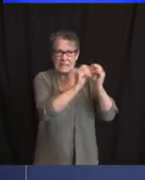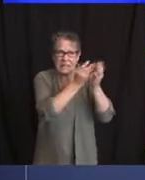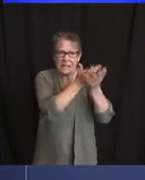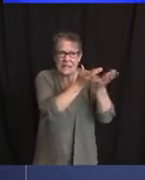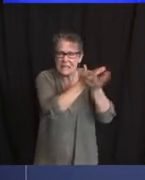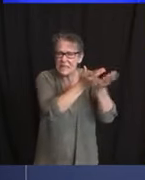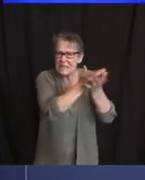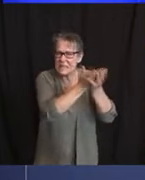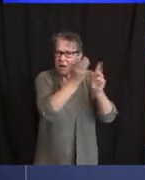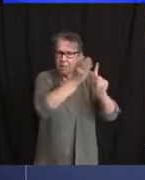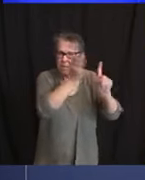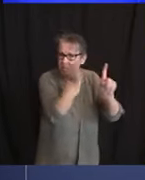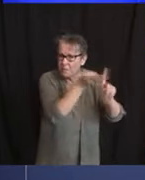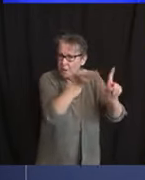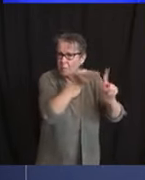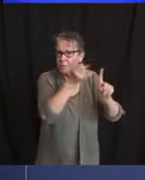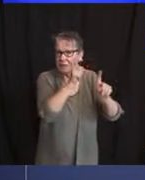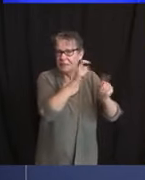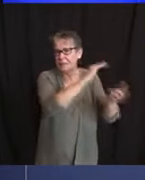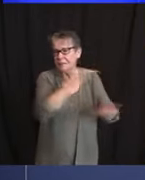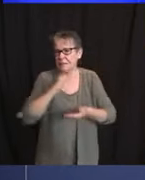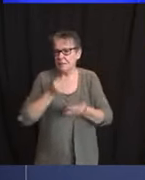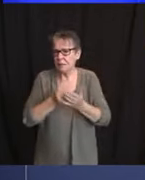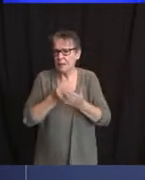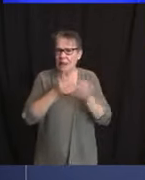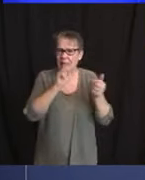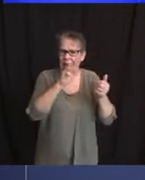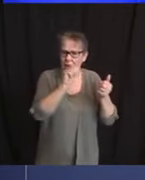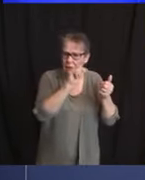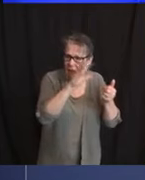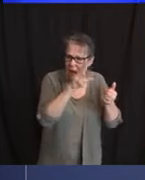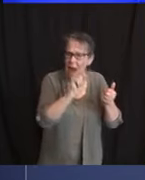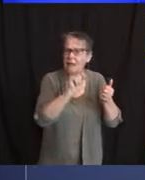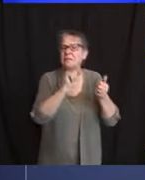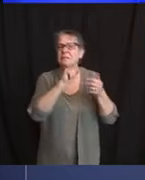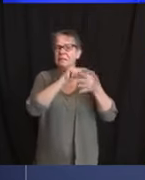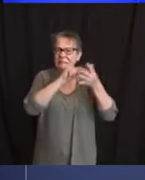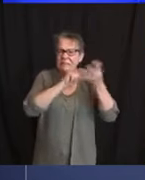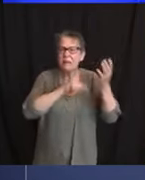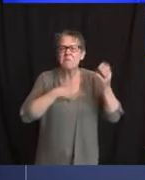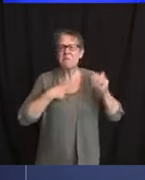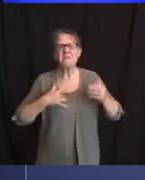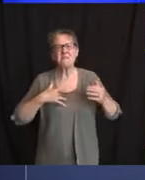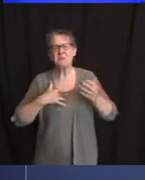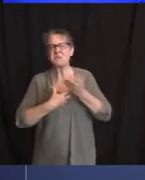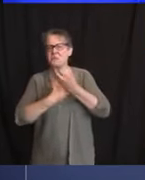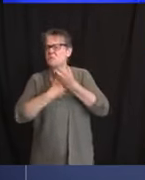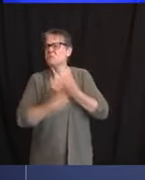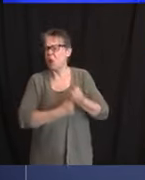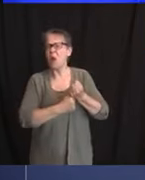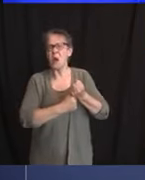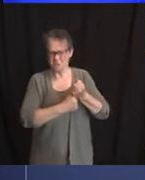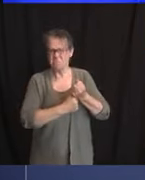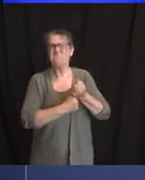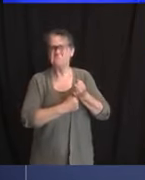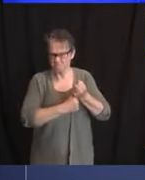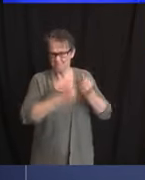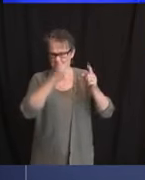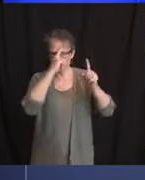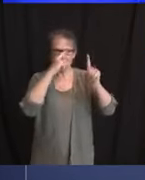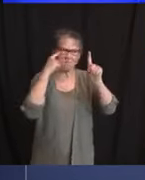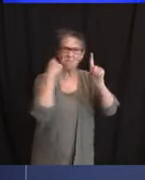what's at stake, and more Republicans are starting to see the situation in their own states grow more dire, both in the number of